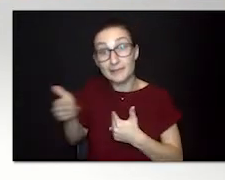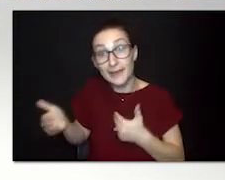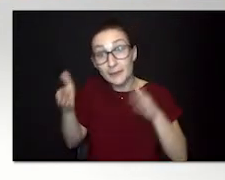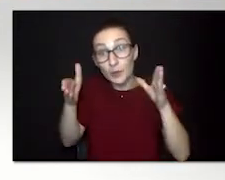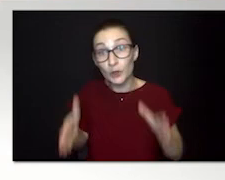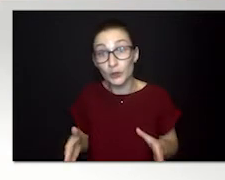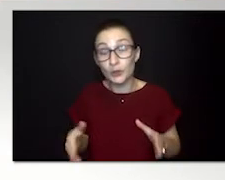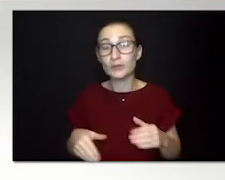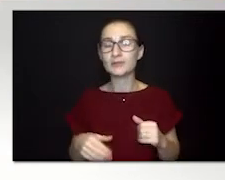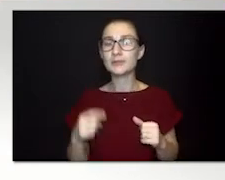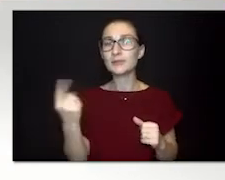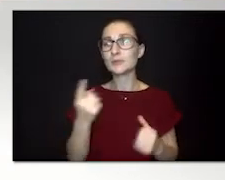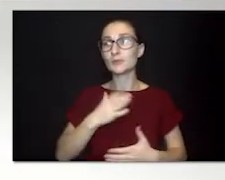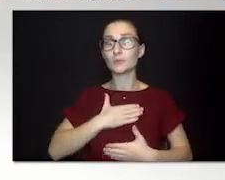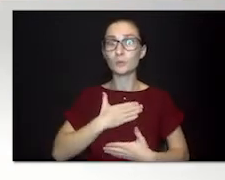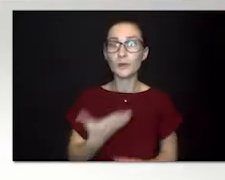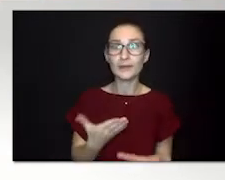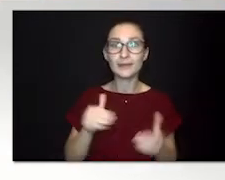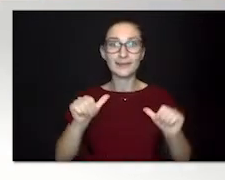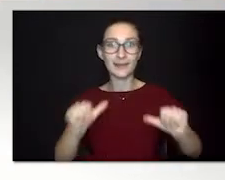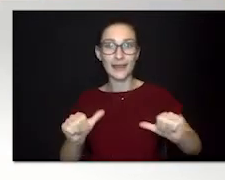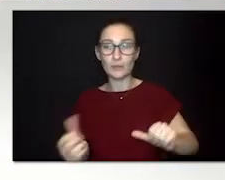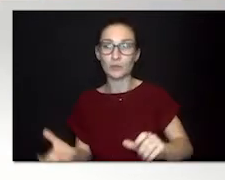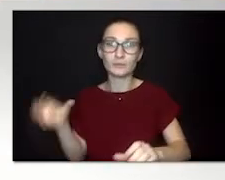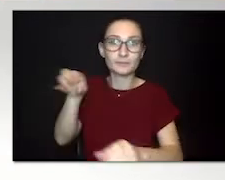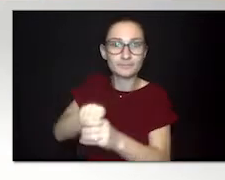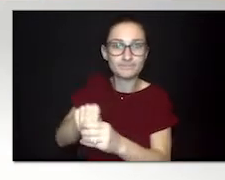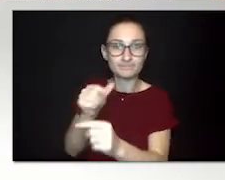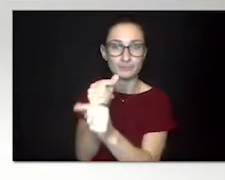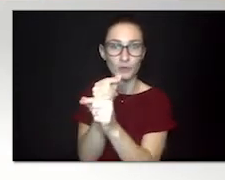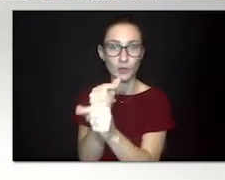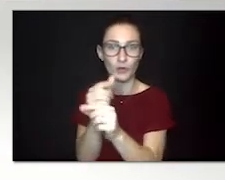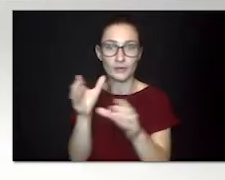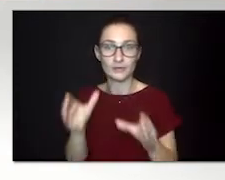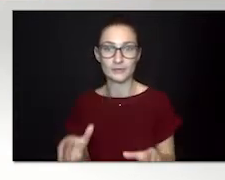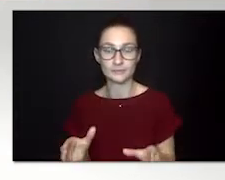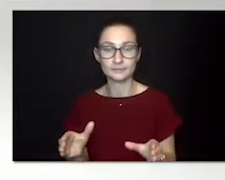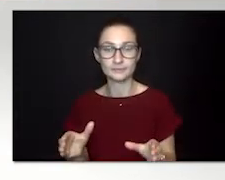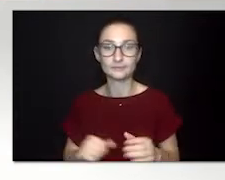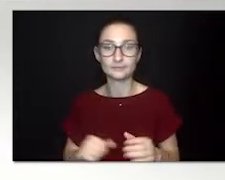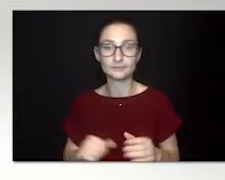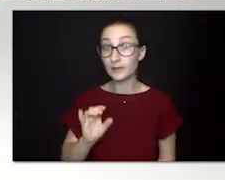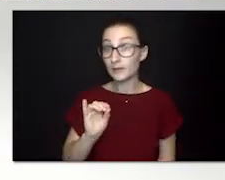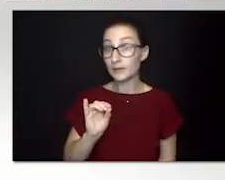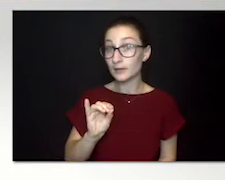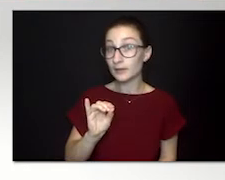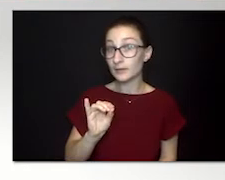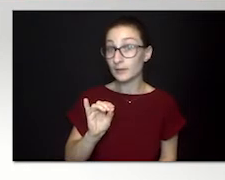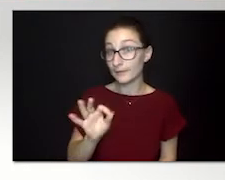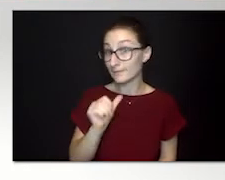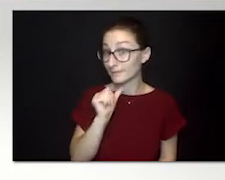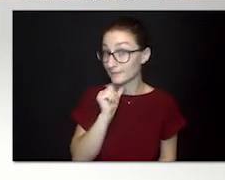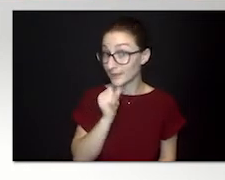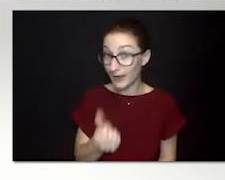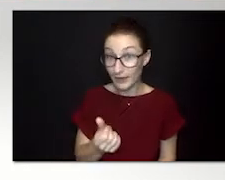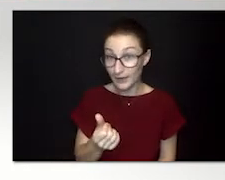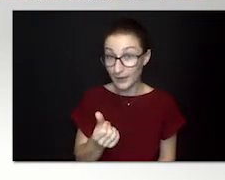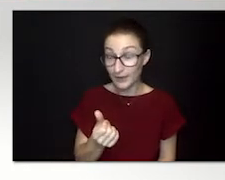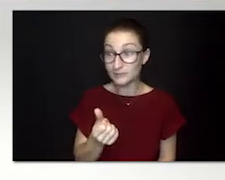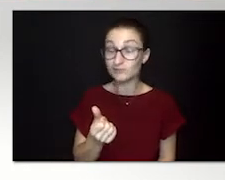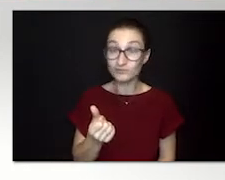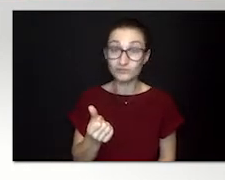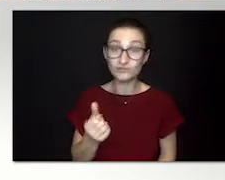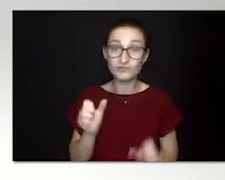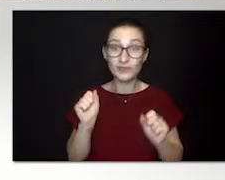someone who is aware of the situation and willing and able to step into the shoes as guardian. If not, though, the courts can appoint